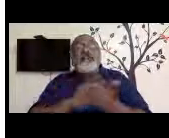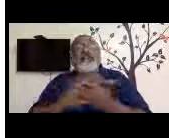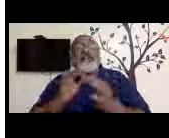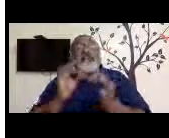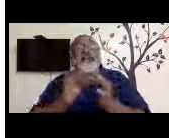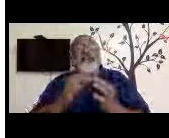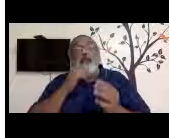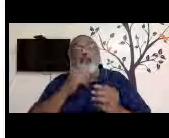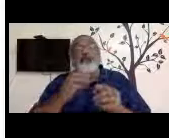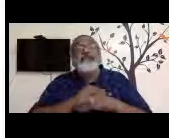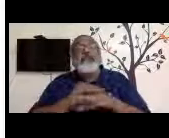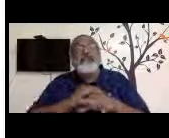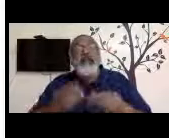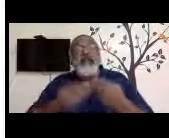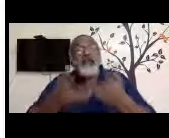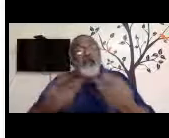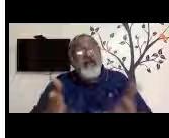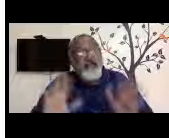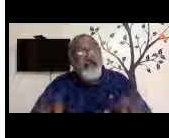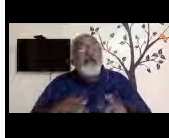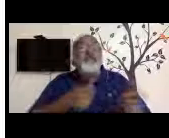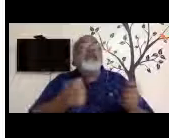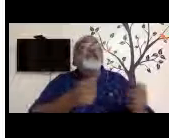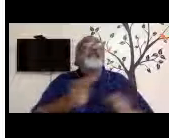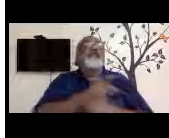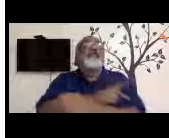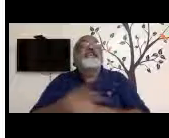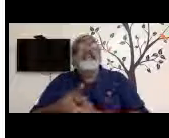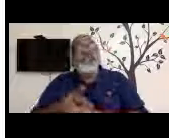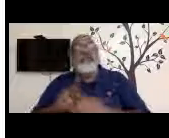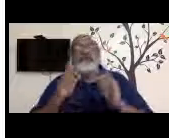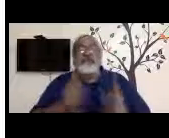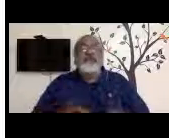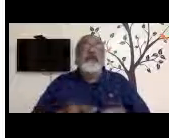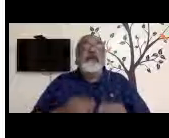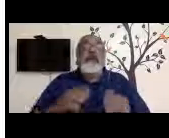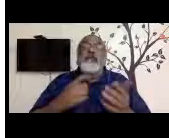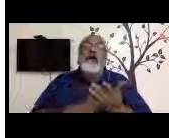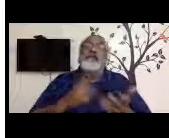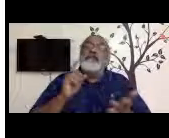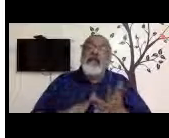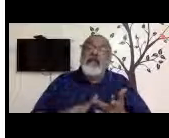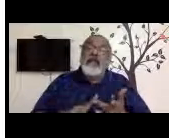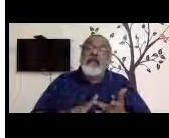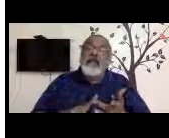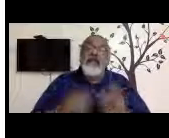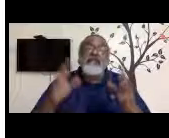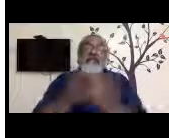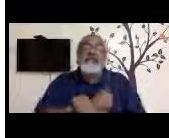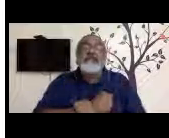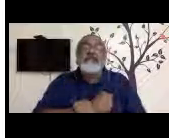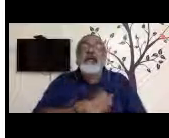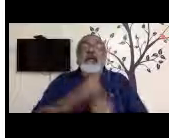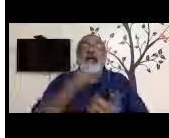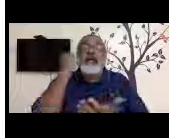be providing the service. Whereas what is lacking in this act is about the rights of